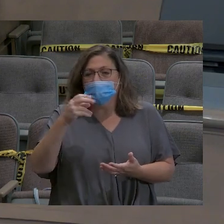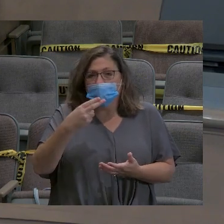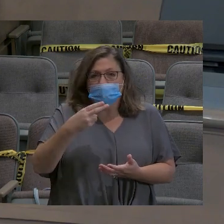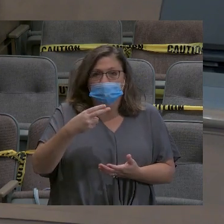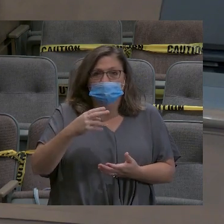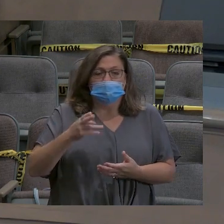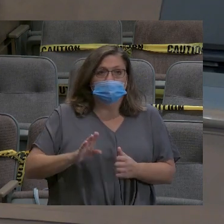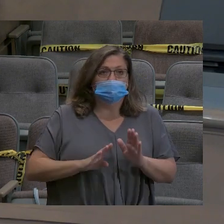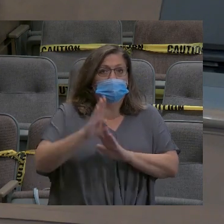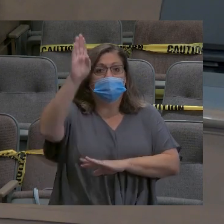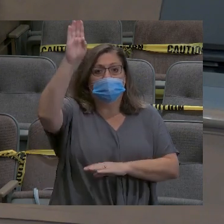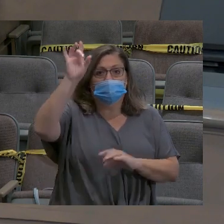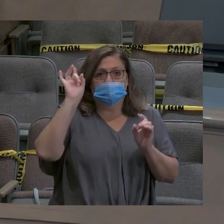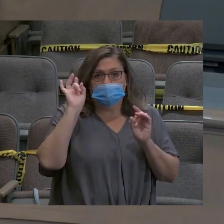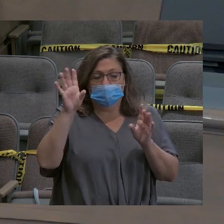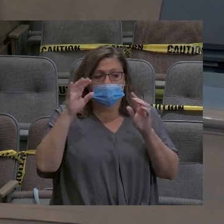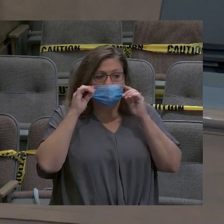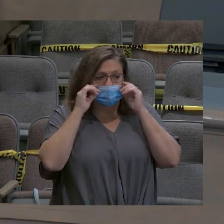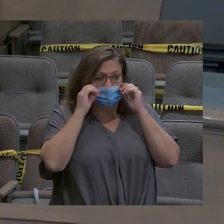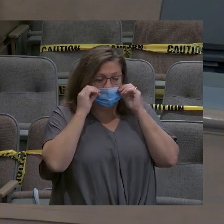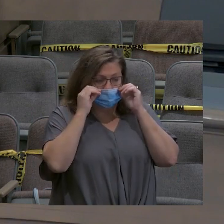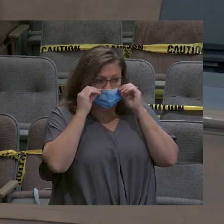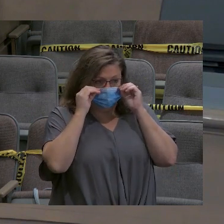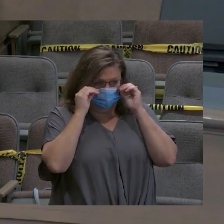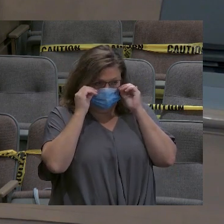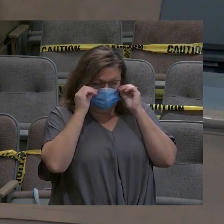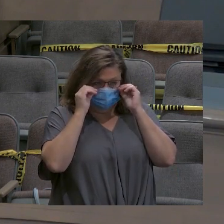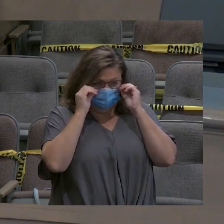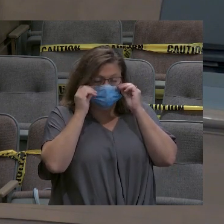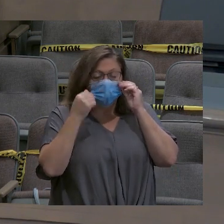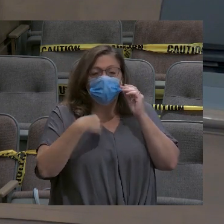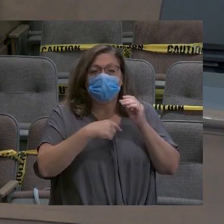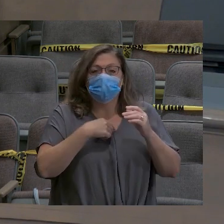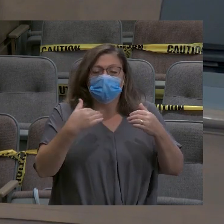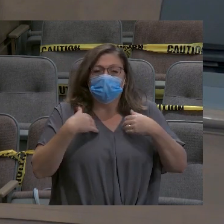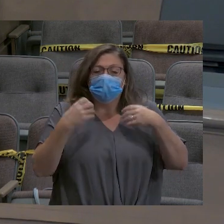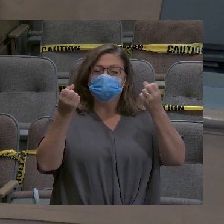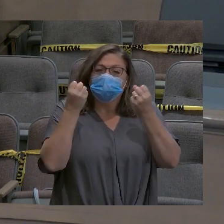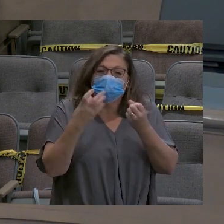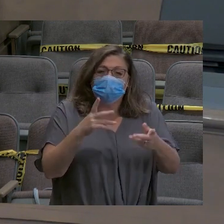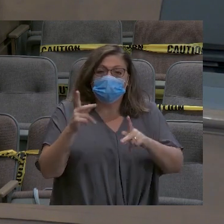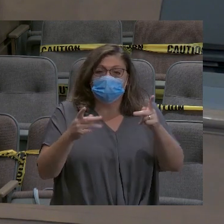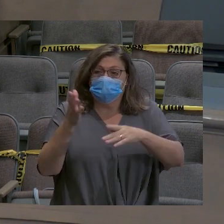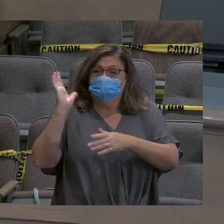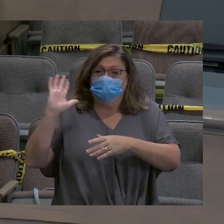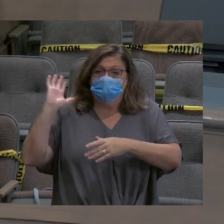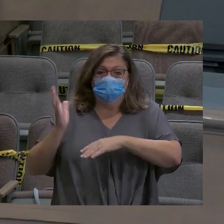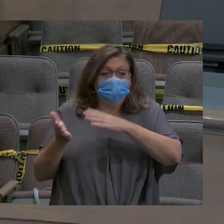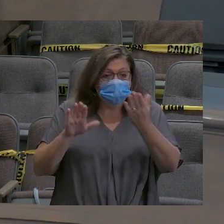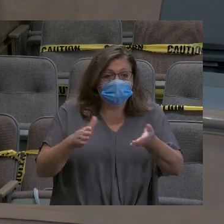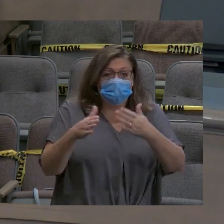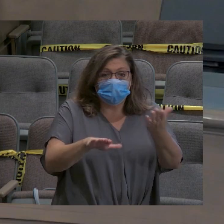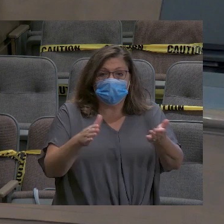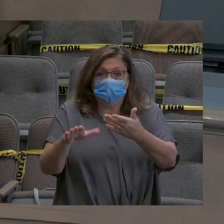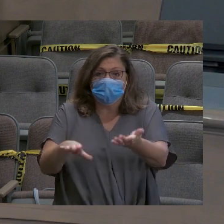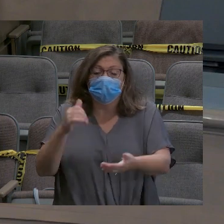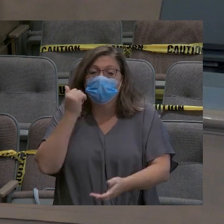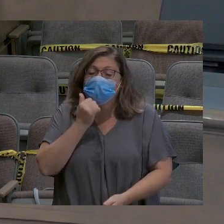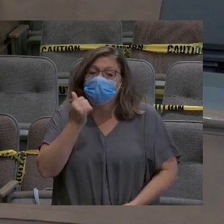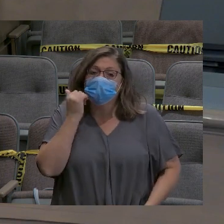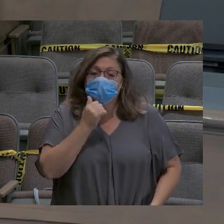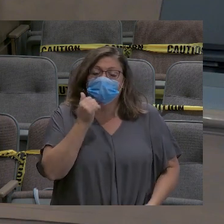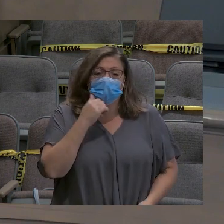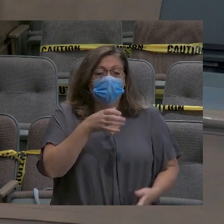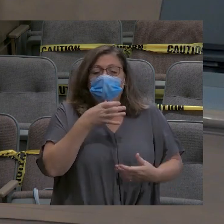seemed so apocalyptic. They seemed so hopeless. We had so many people that were passing away and that were becoming vulnerable to